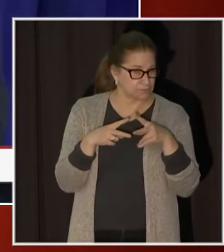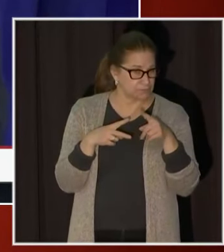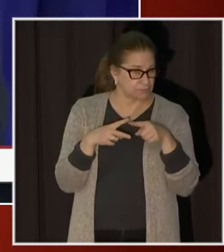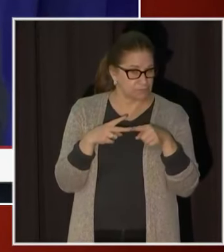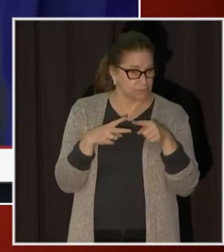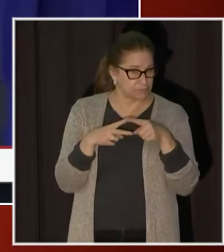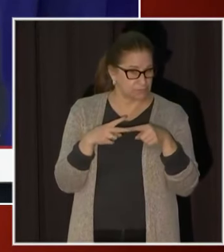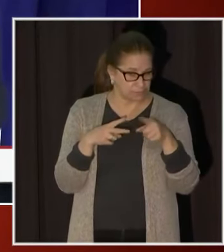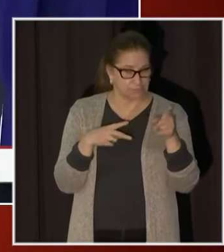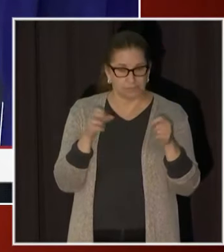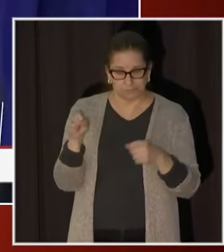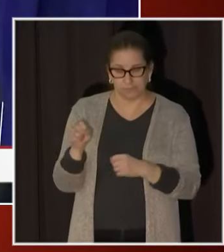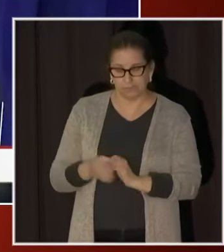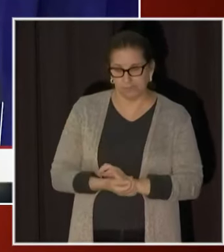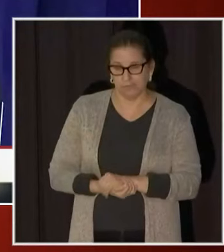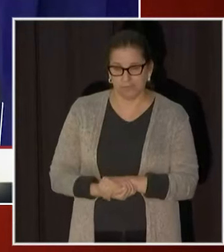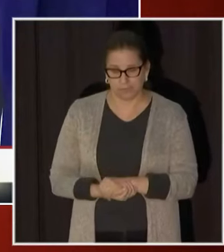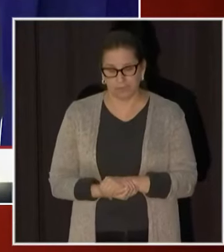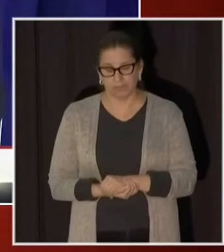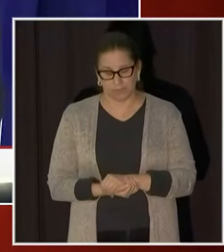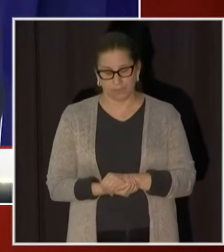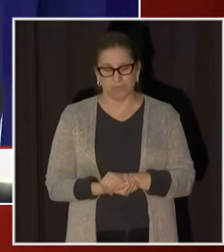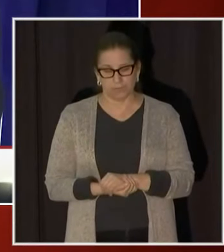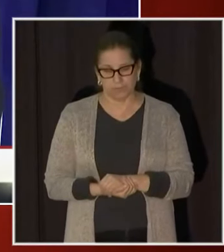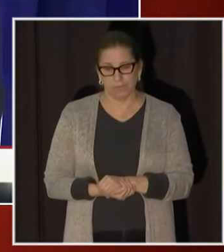correct. Okay.